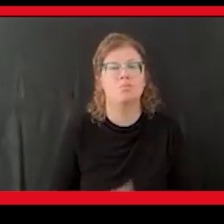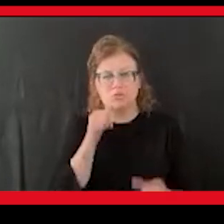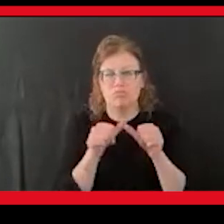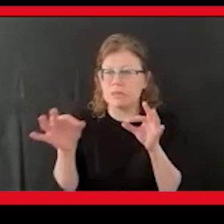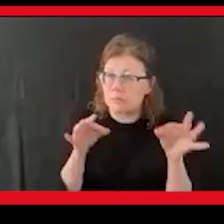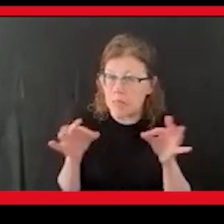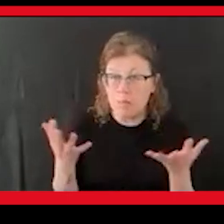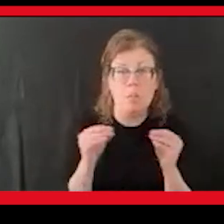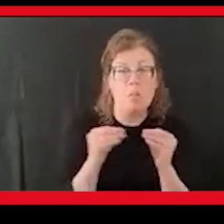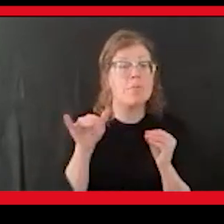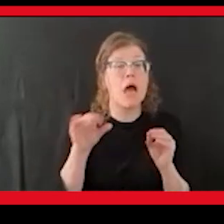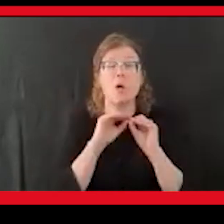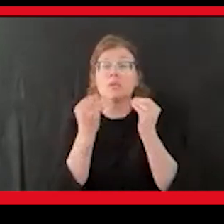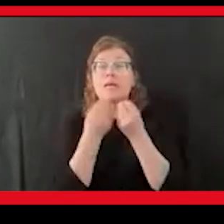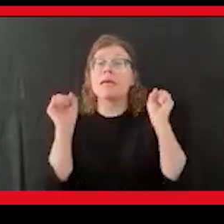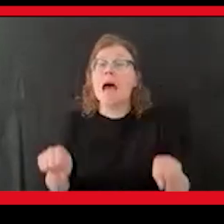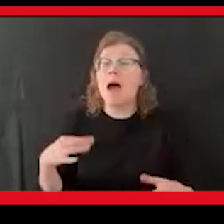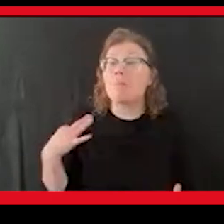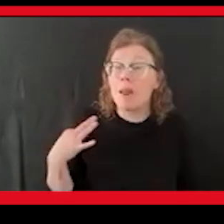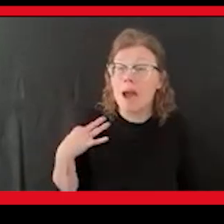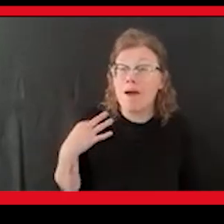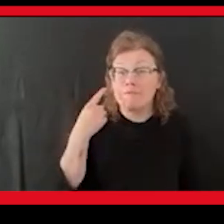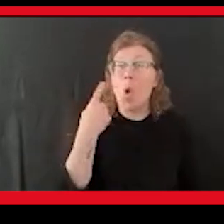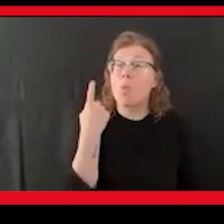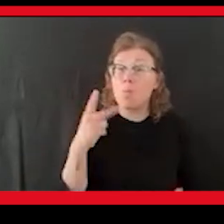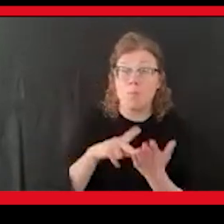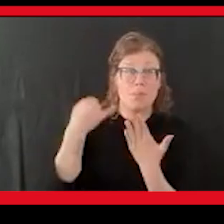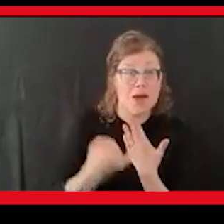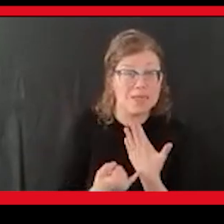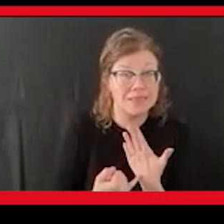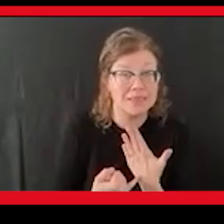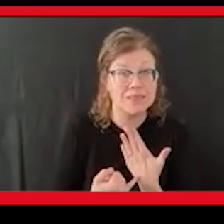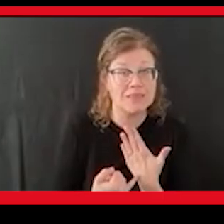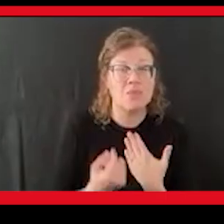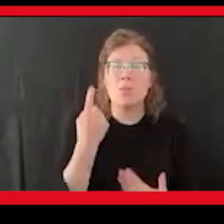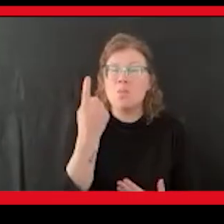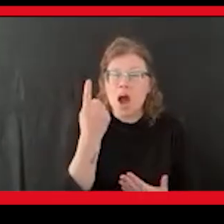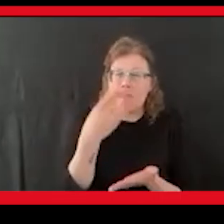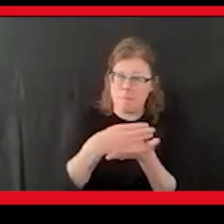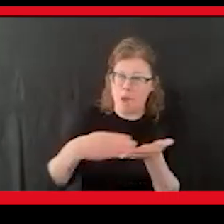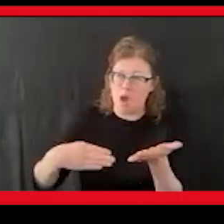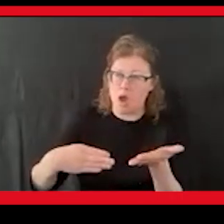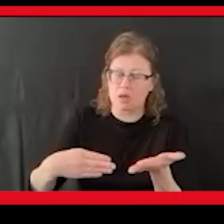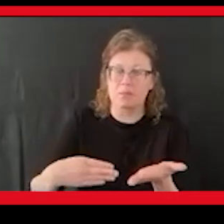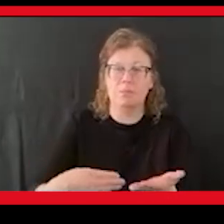project or one distinct phase of a project. Projects should